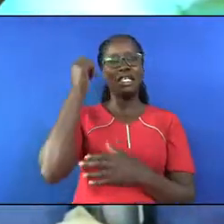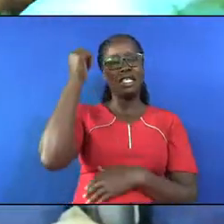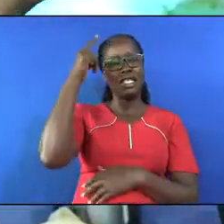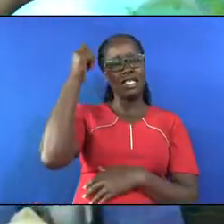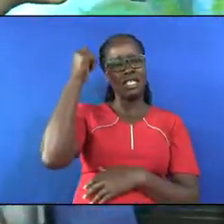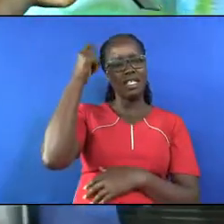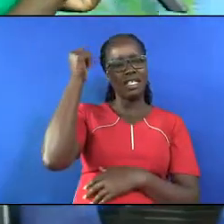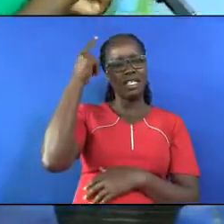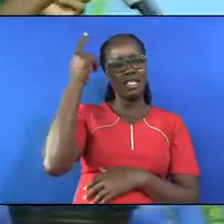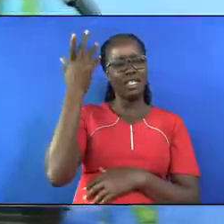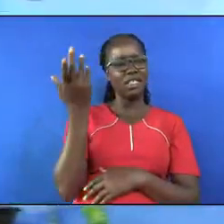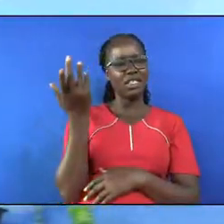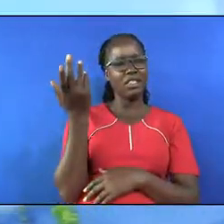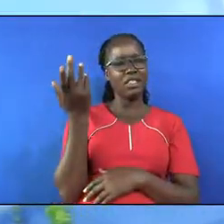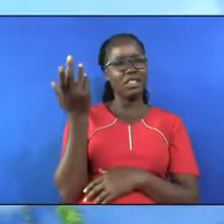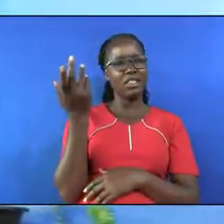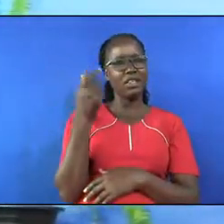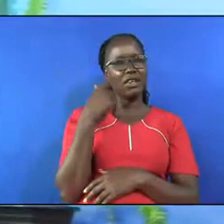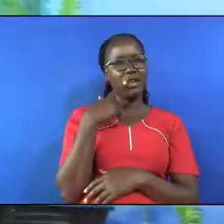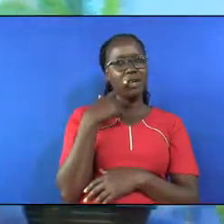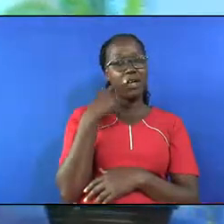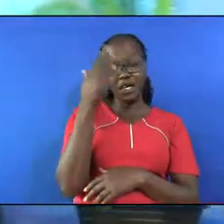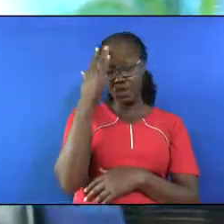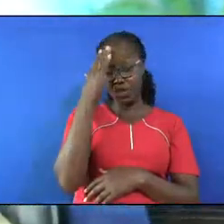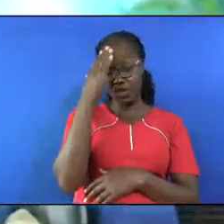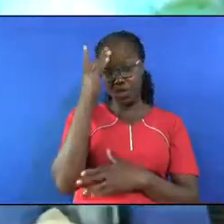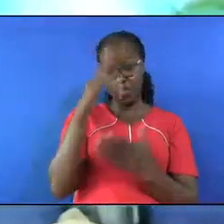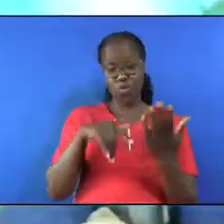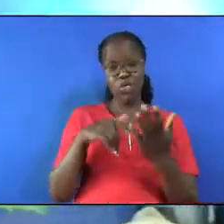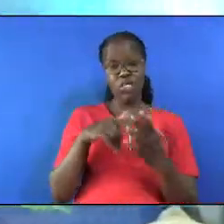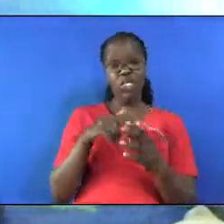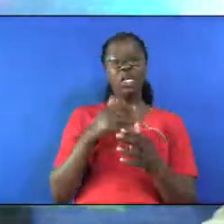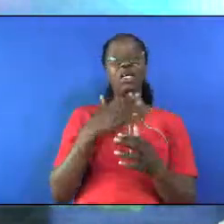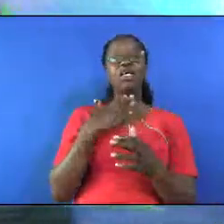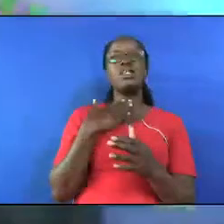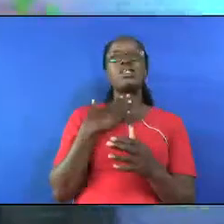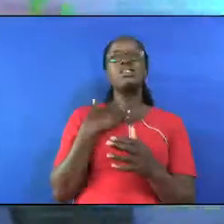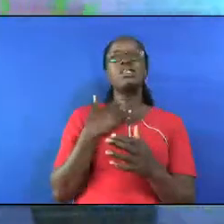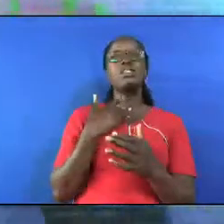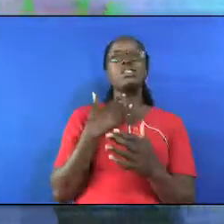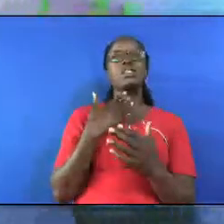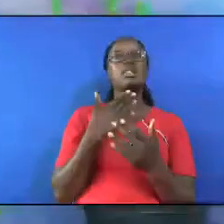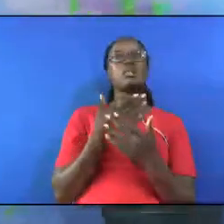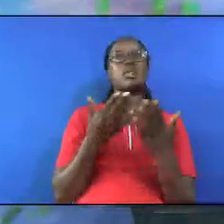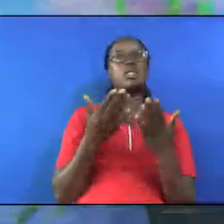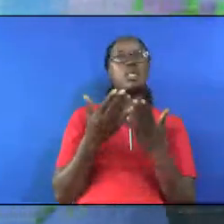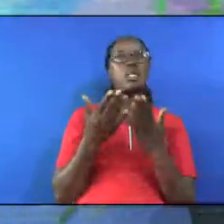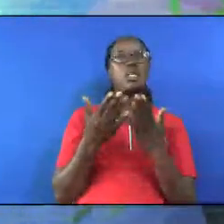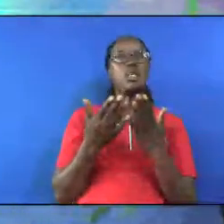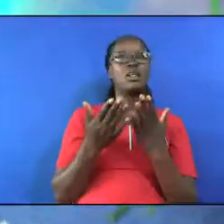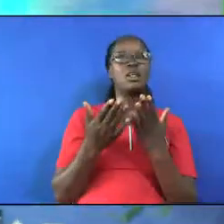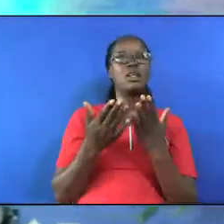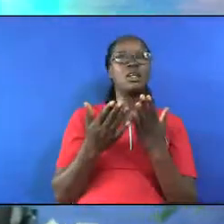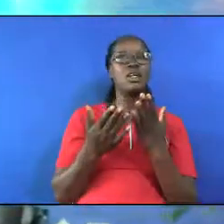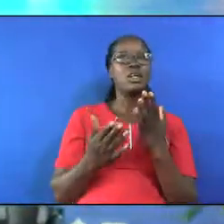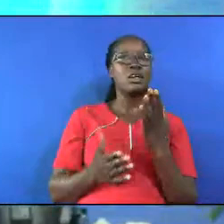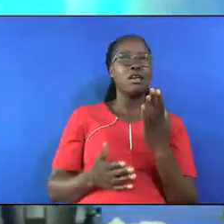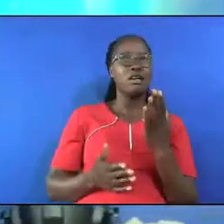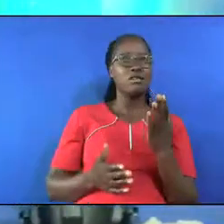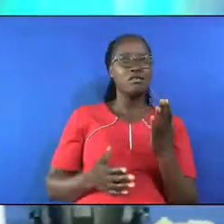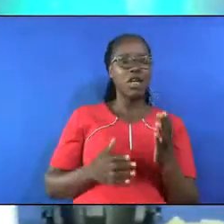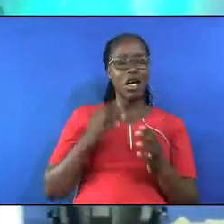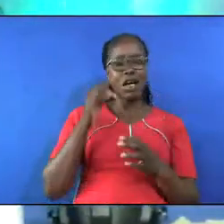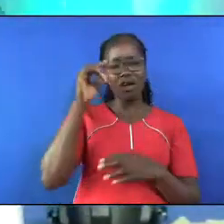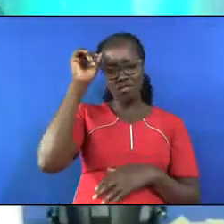headache as a result. And we know that if we don't take water, we'll have some things like that. The most common one is having